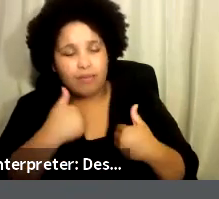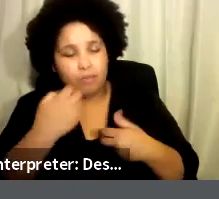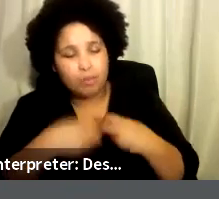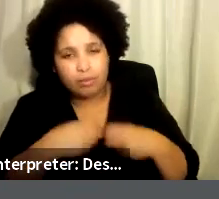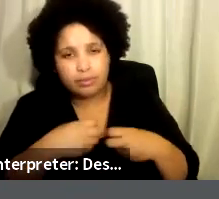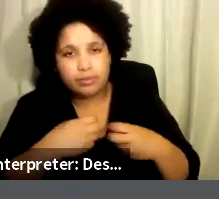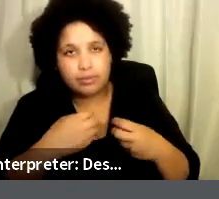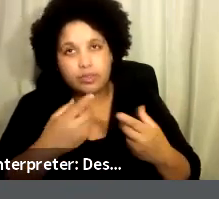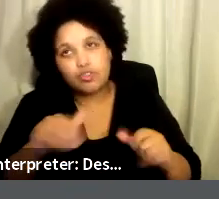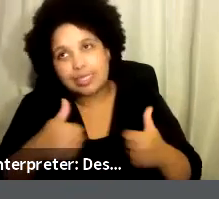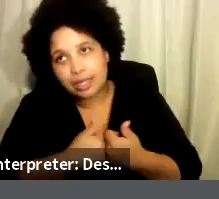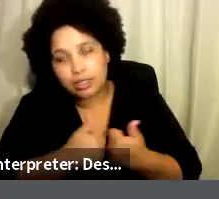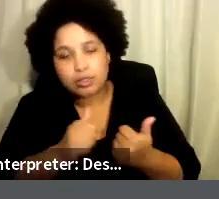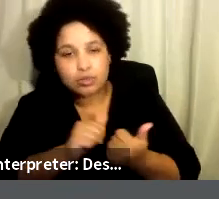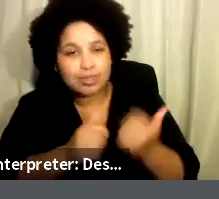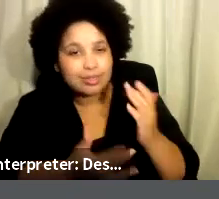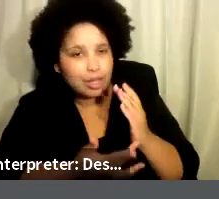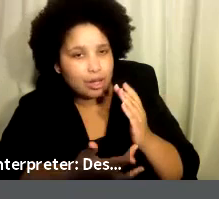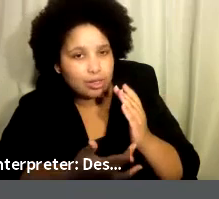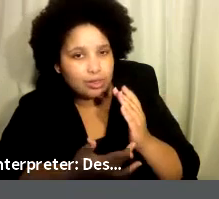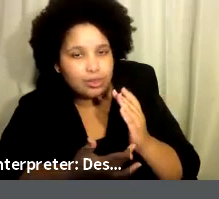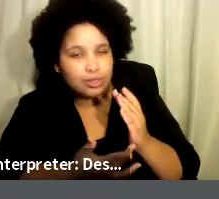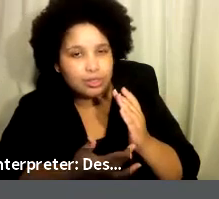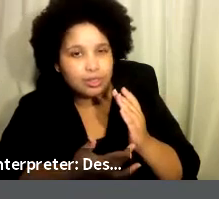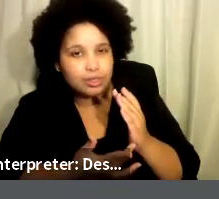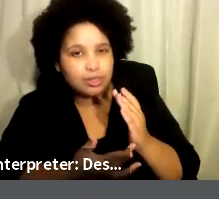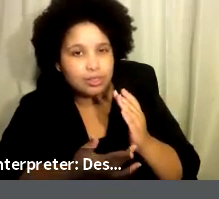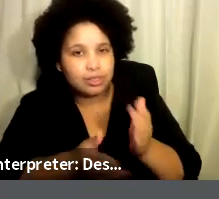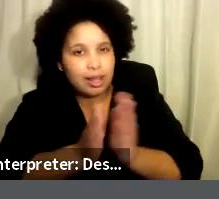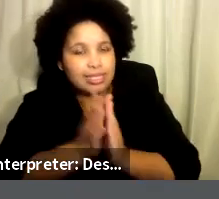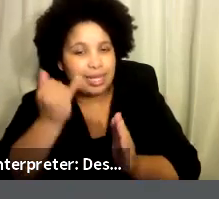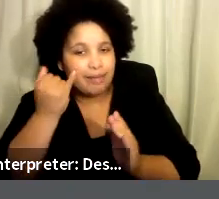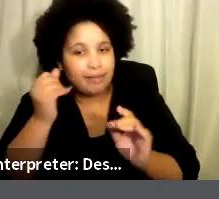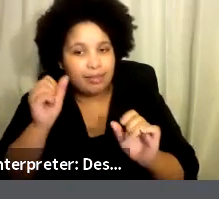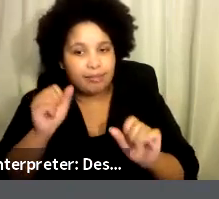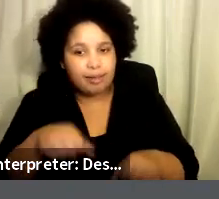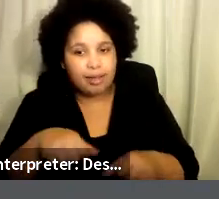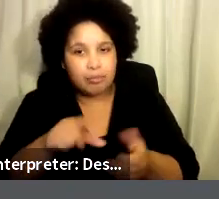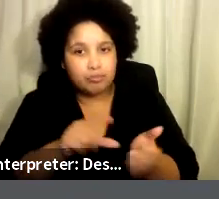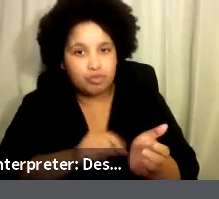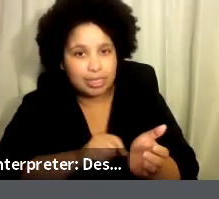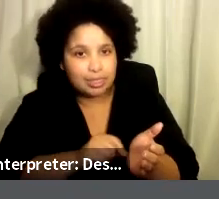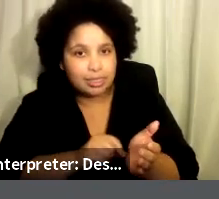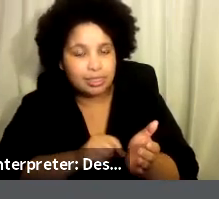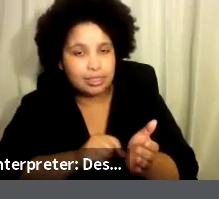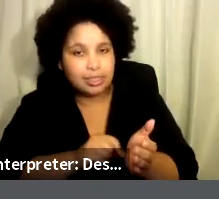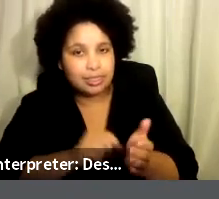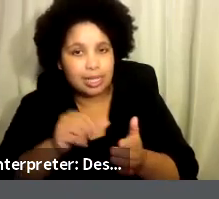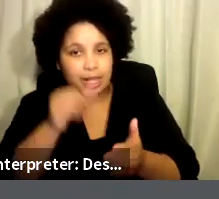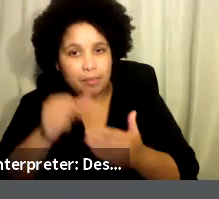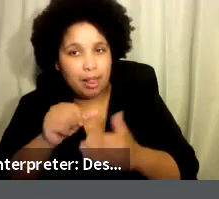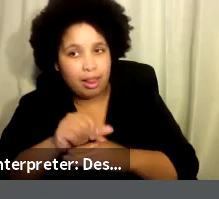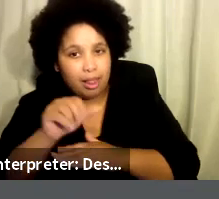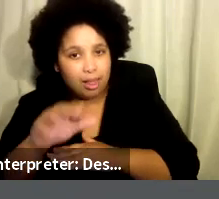say have challenges when it comes to technology, they're asking if there's a way they could print the documents and mail it,